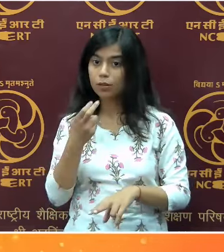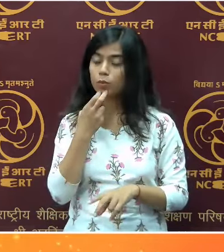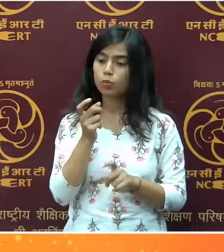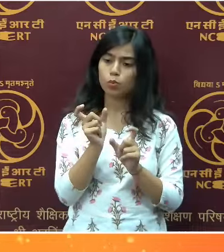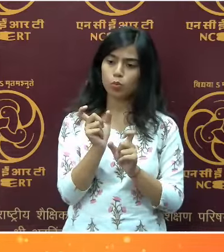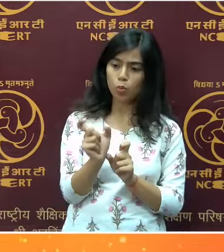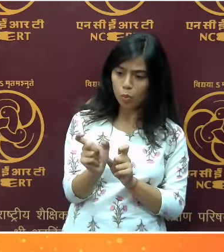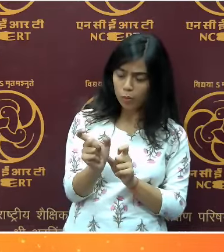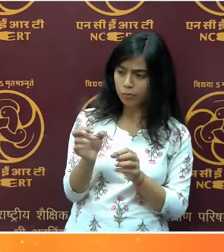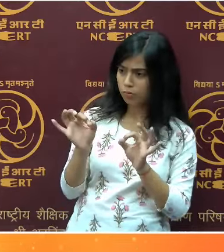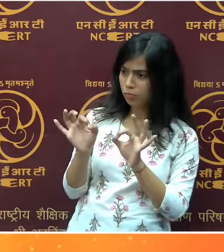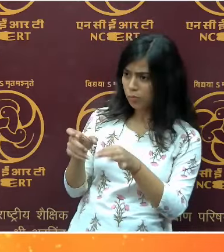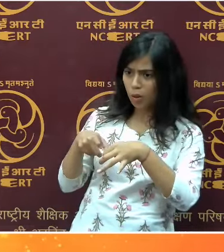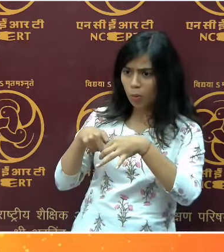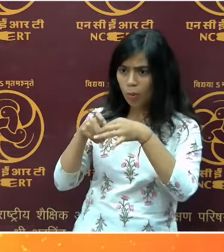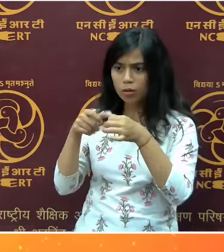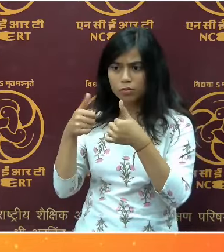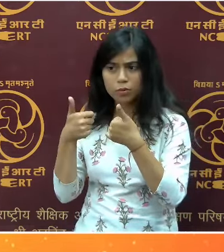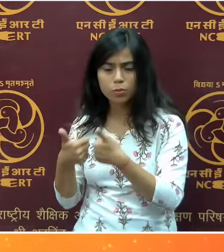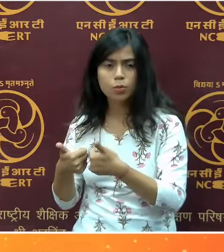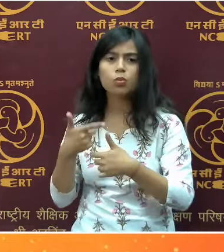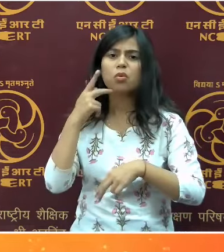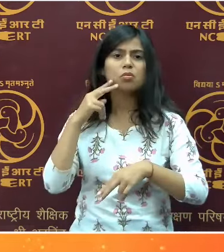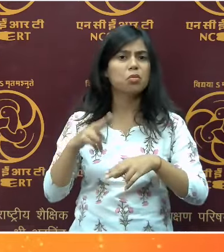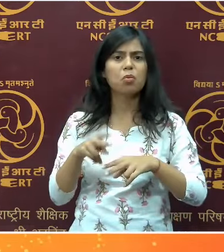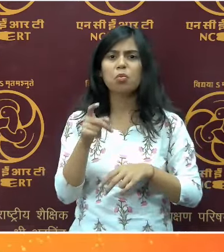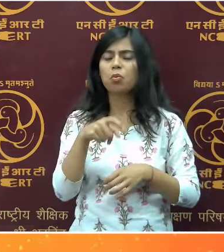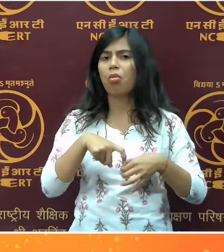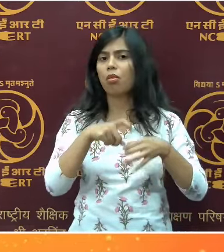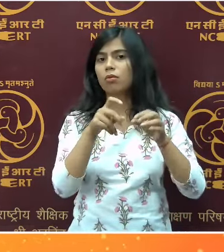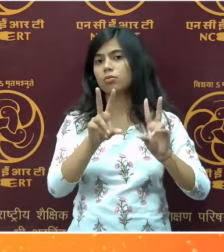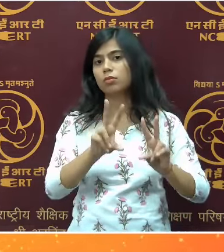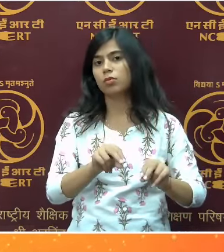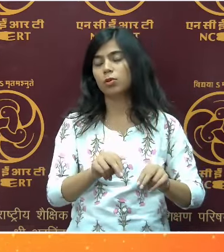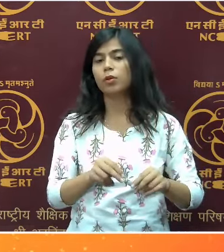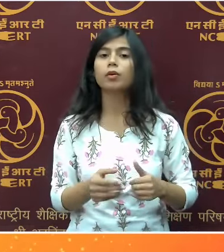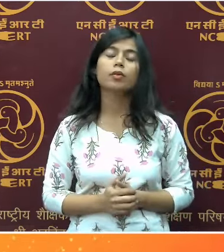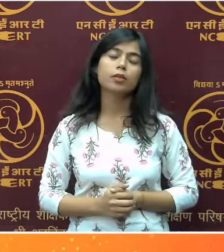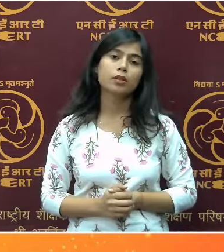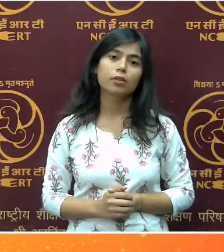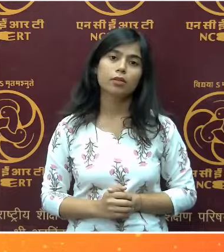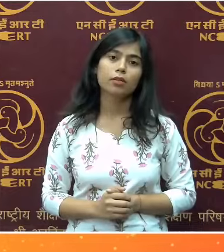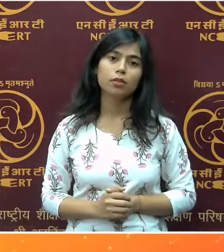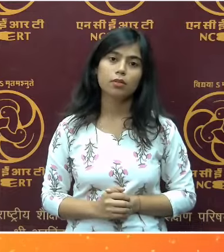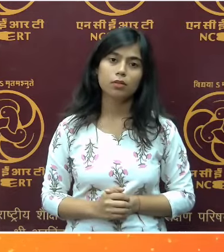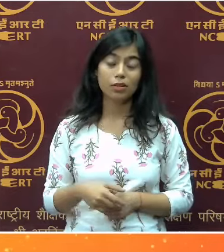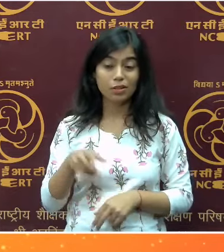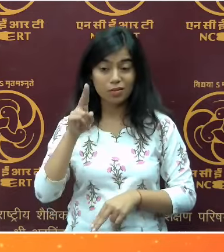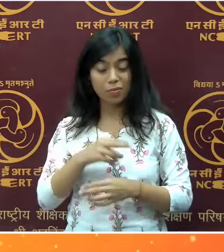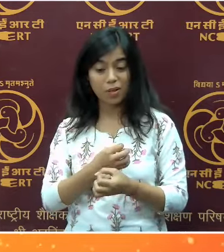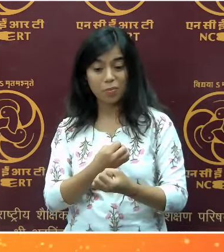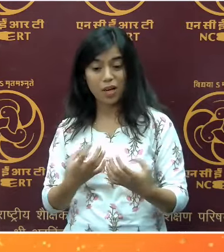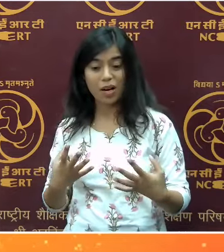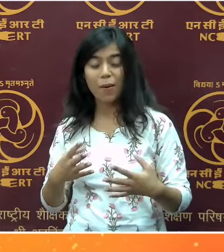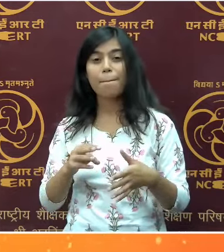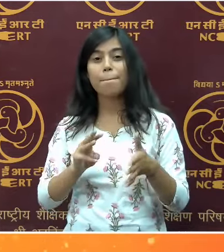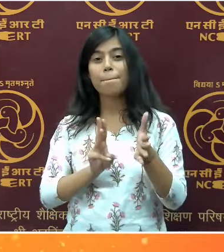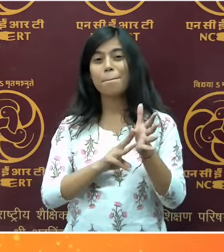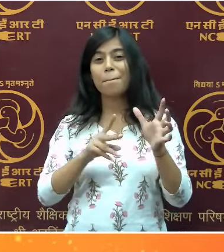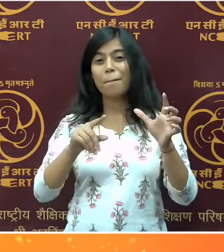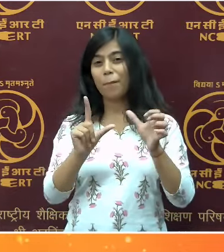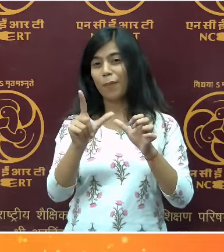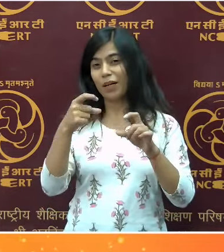or not, whether it has charge or whether it has potential difference. Suppose if he checked with the multimeter, it will